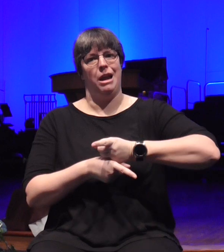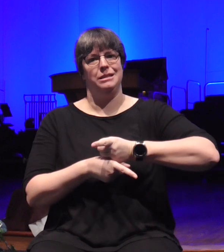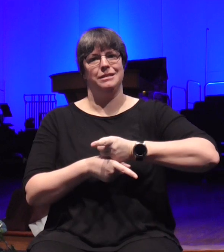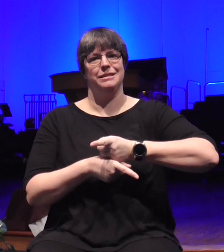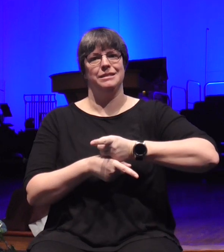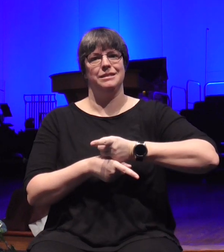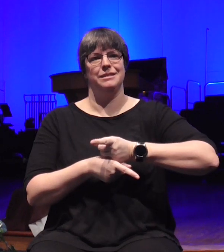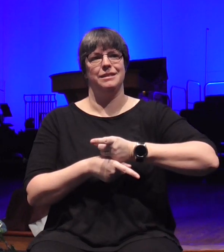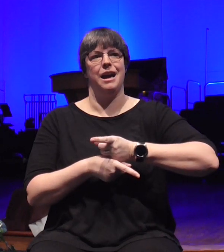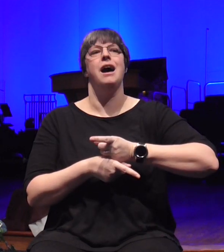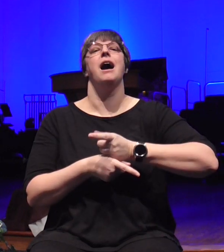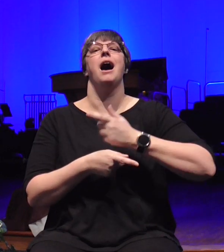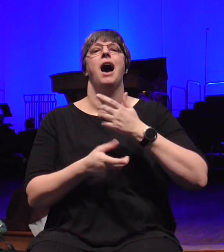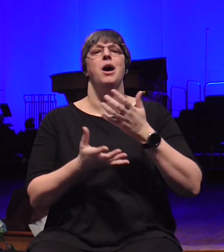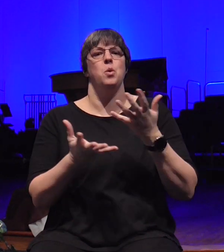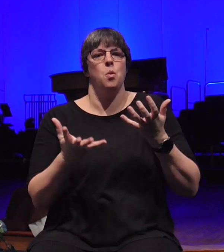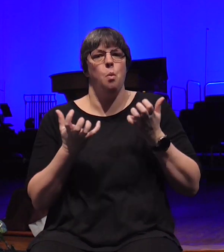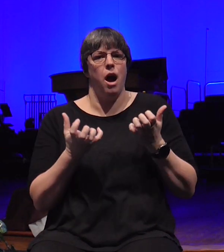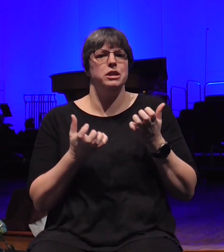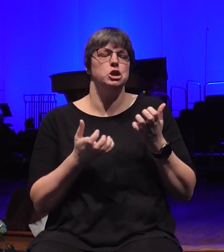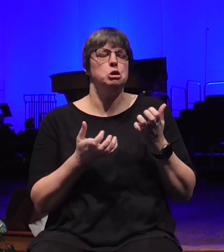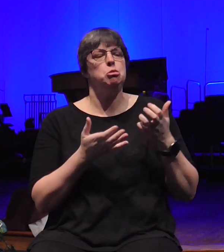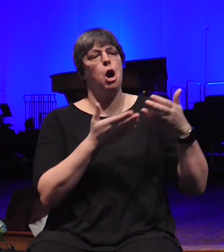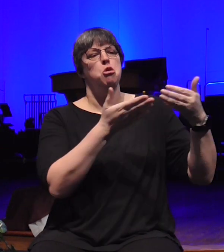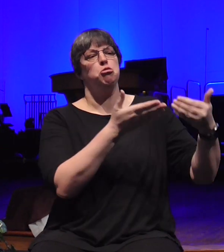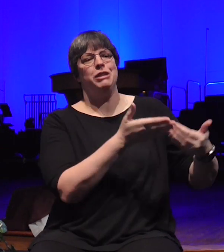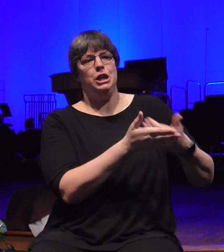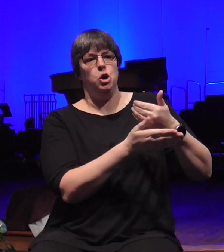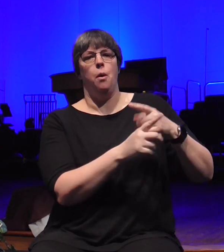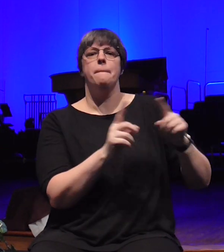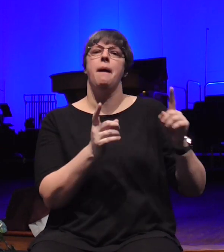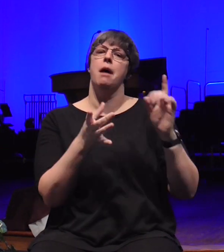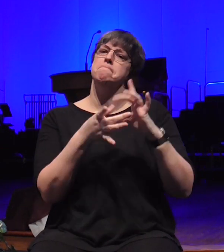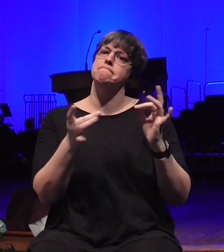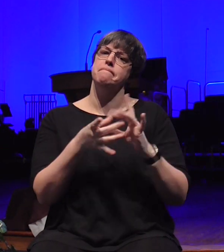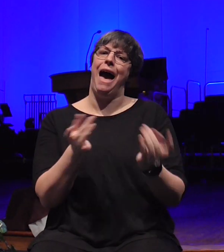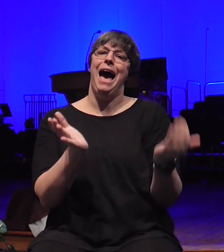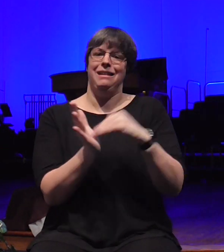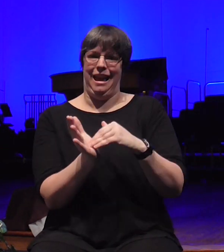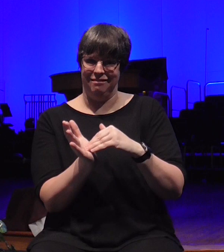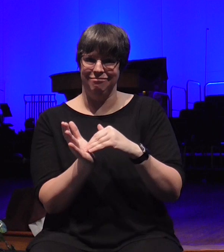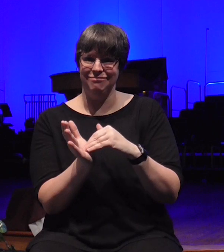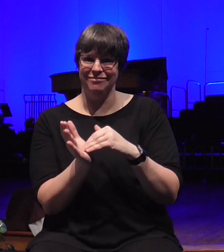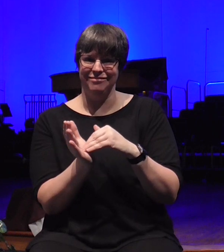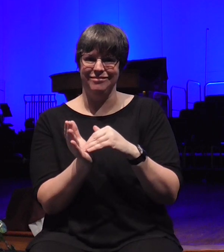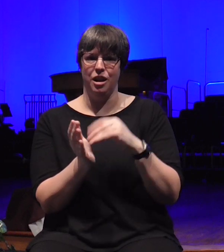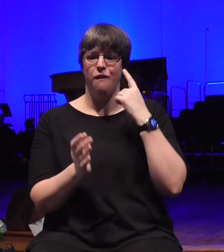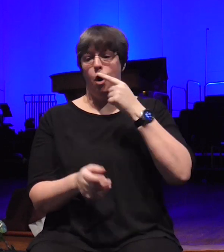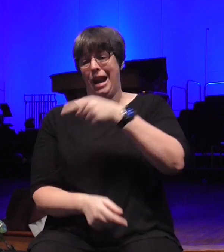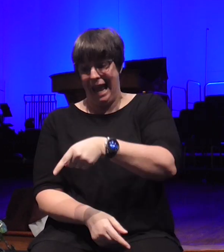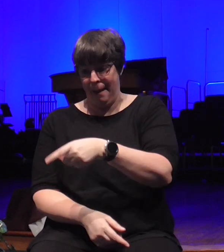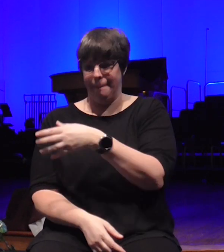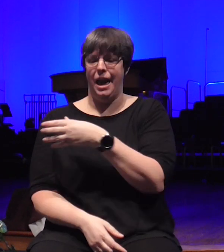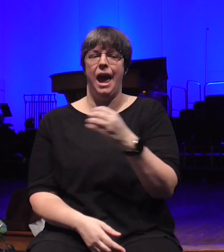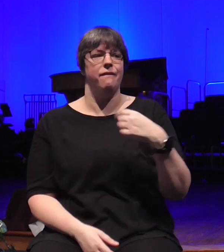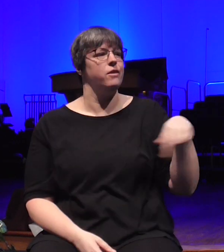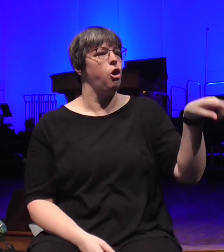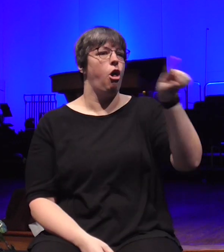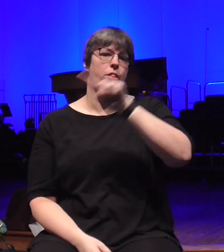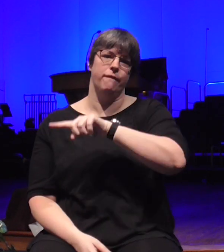to share it again, refresh it a little for him, for our grandchildren, and for all